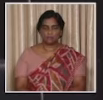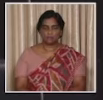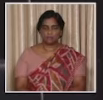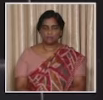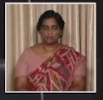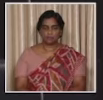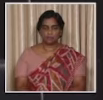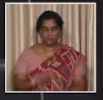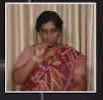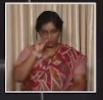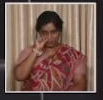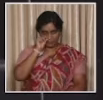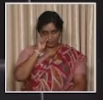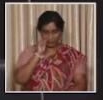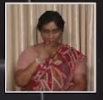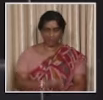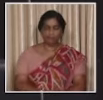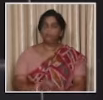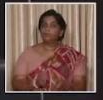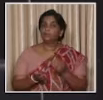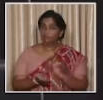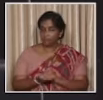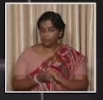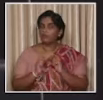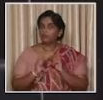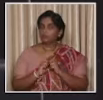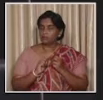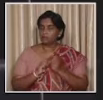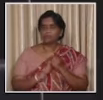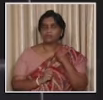the other issues, particularly